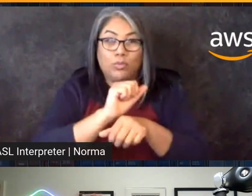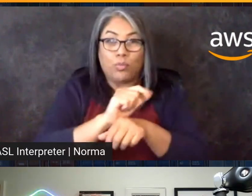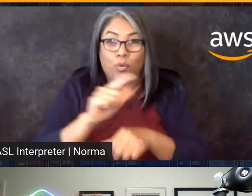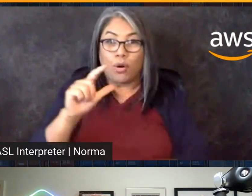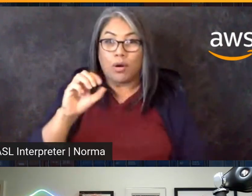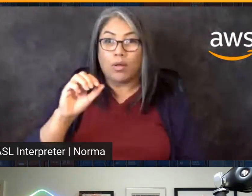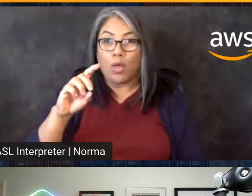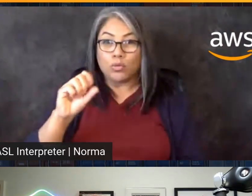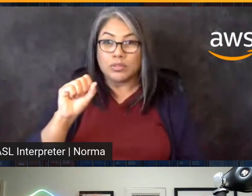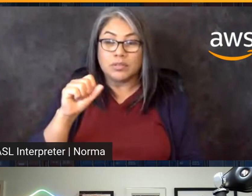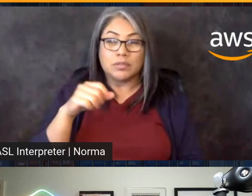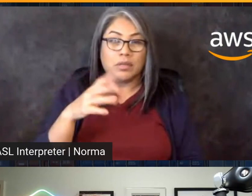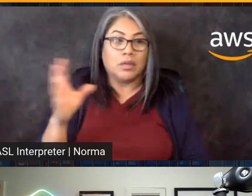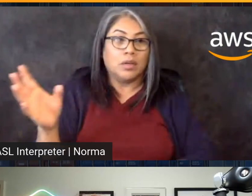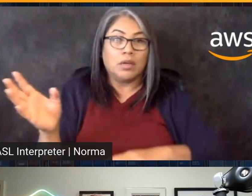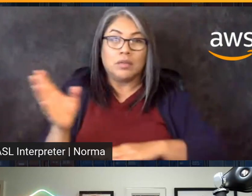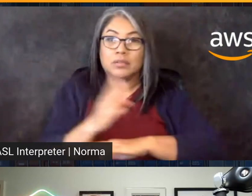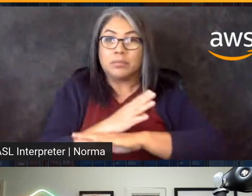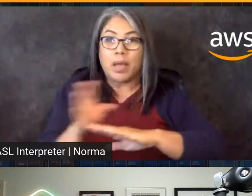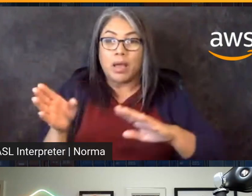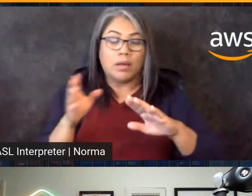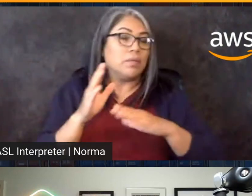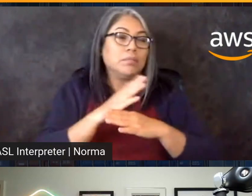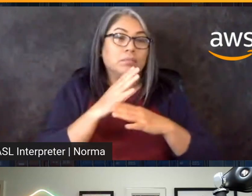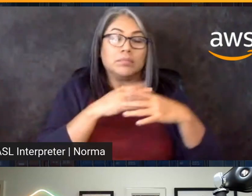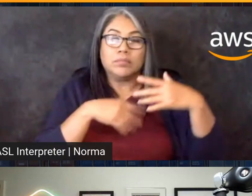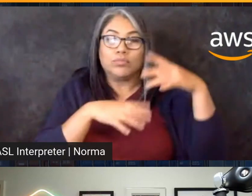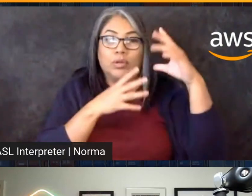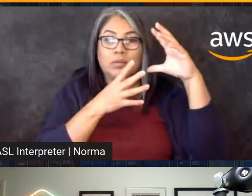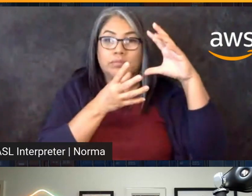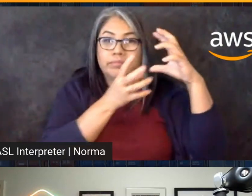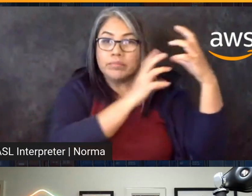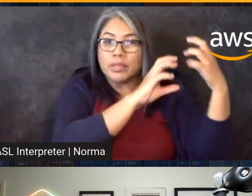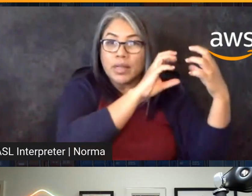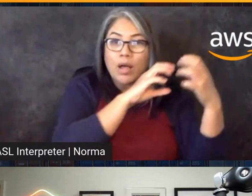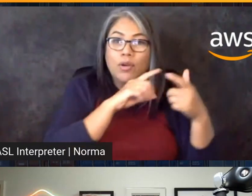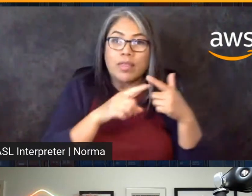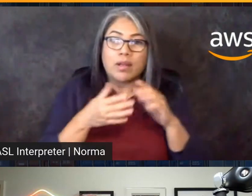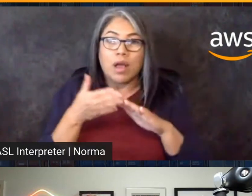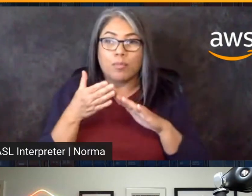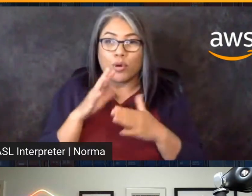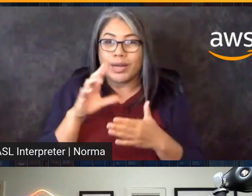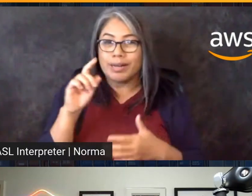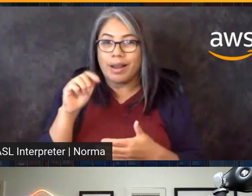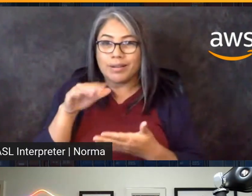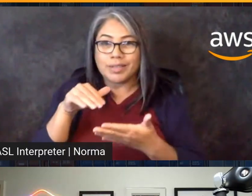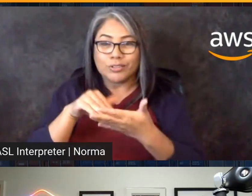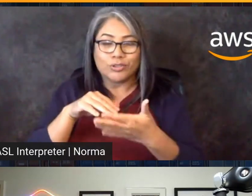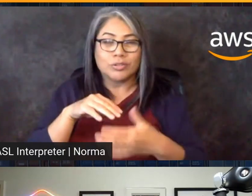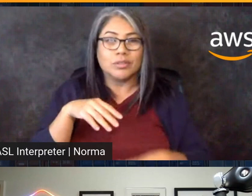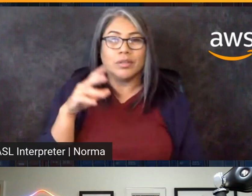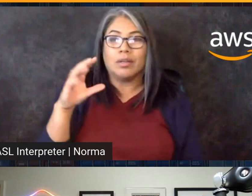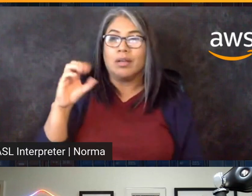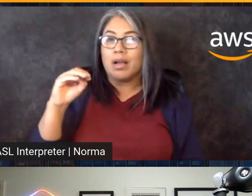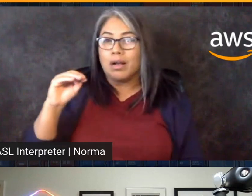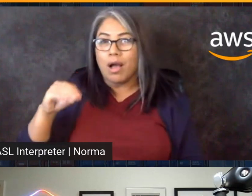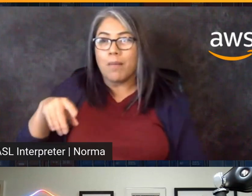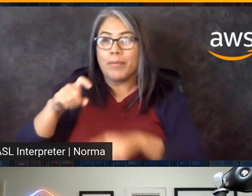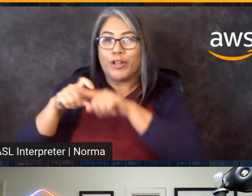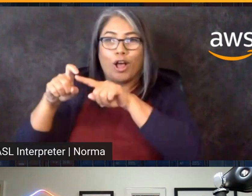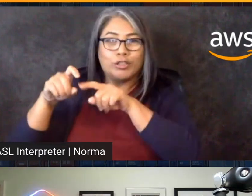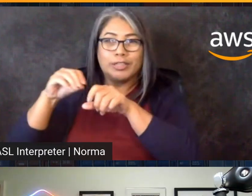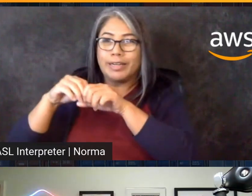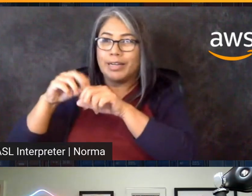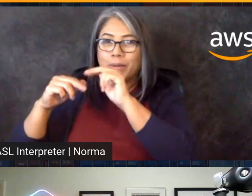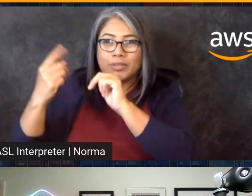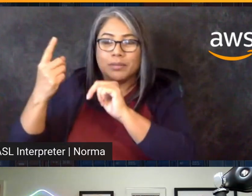between, cloud and, on-prem data centers or, comm closet and a building somewhere kind of thing, right? Like that's been the hardest part